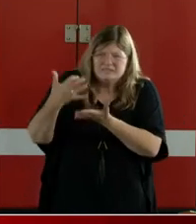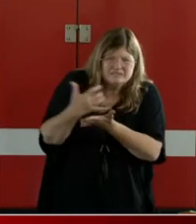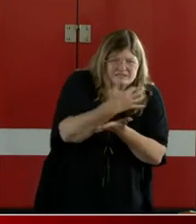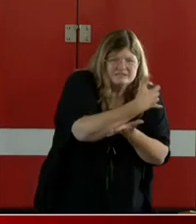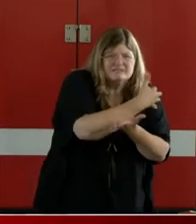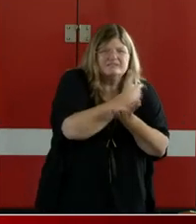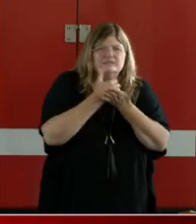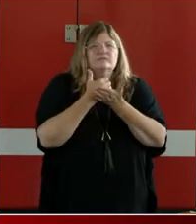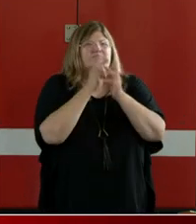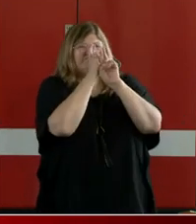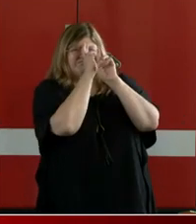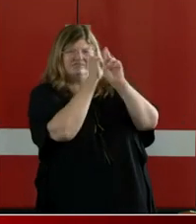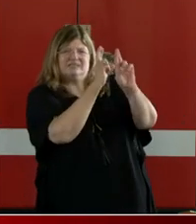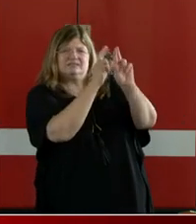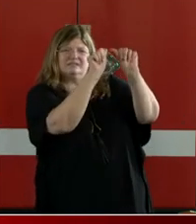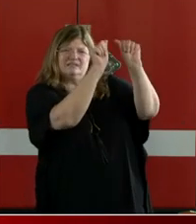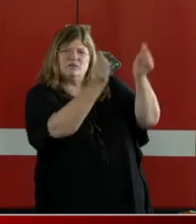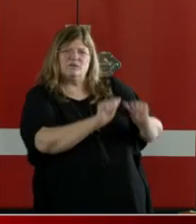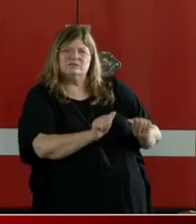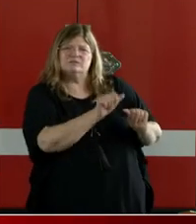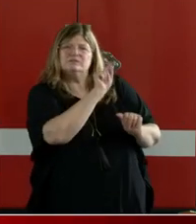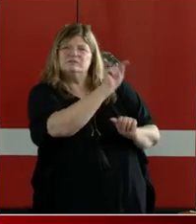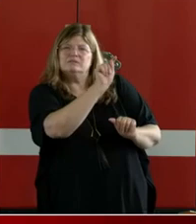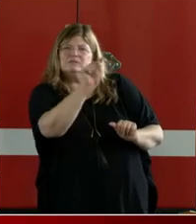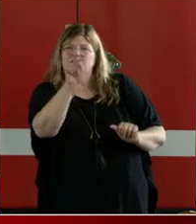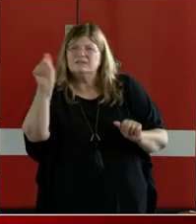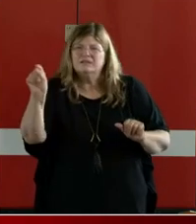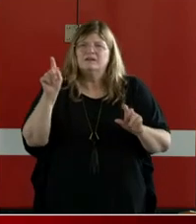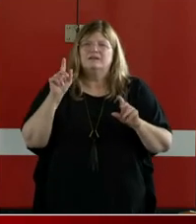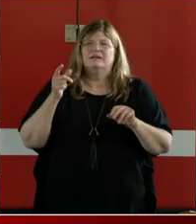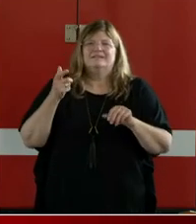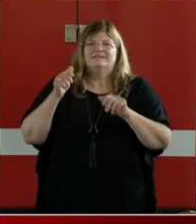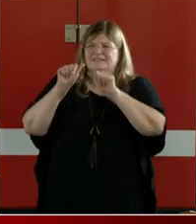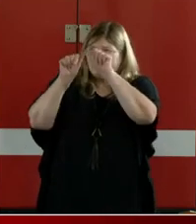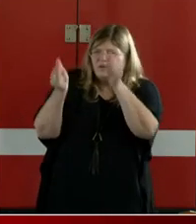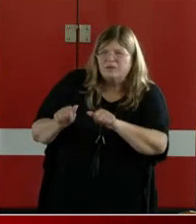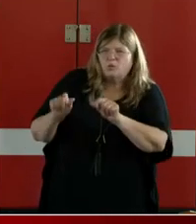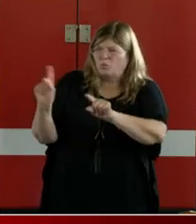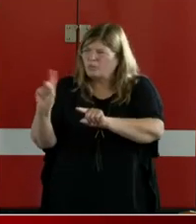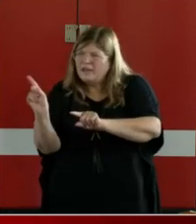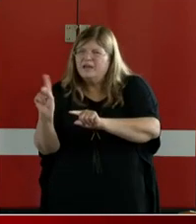different people or places or events.